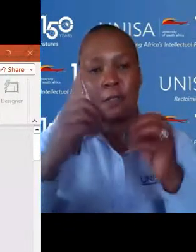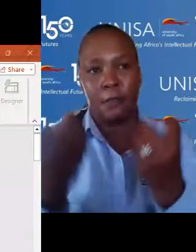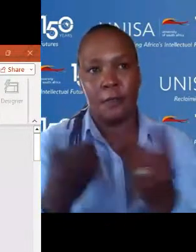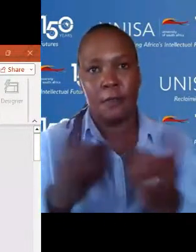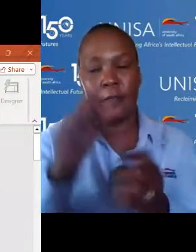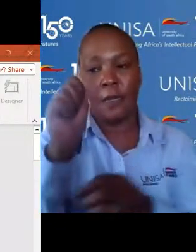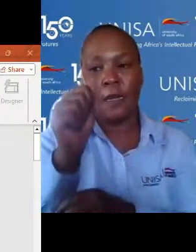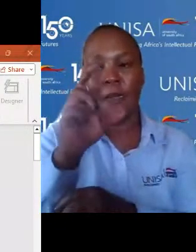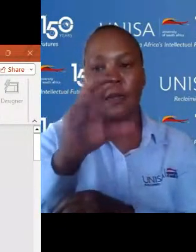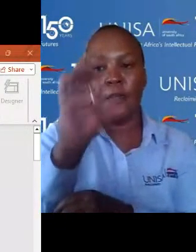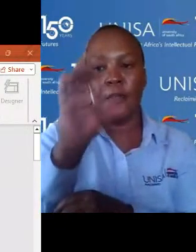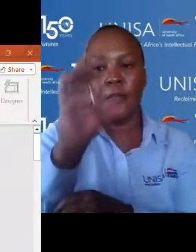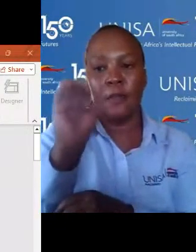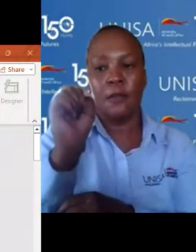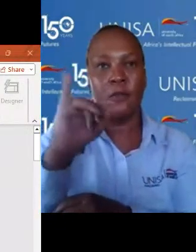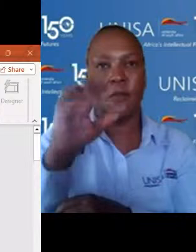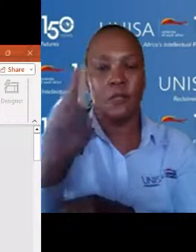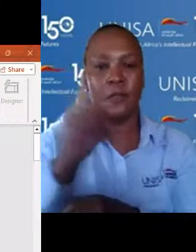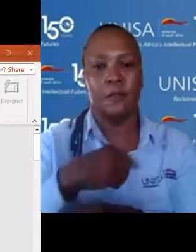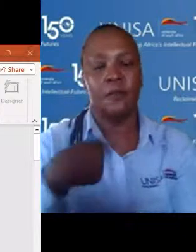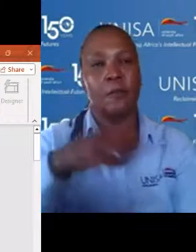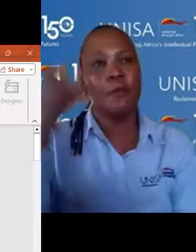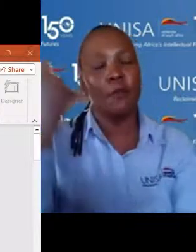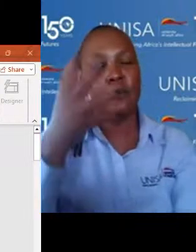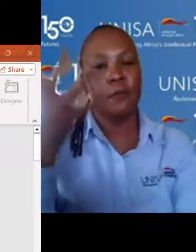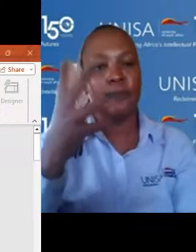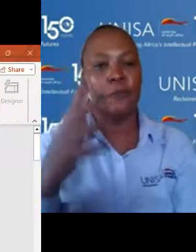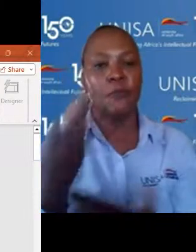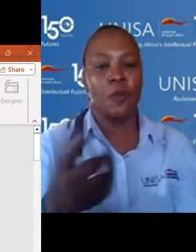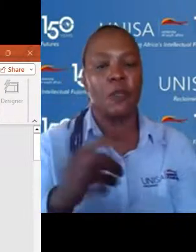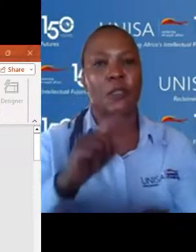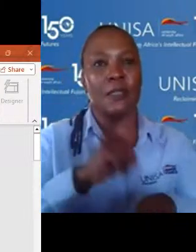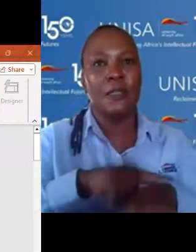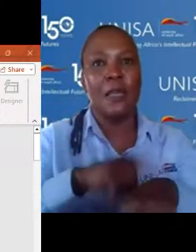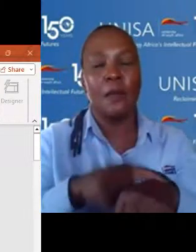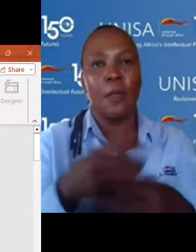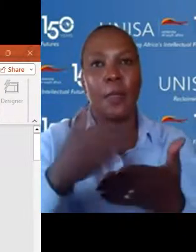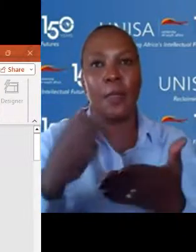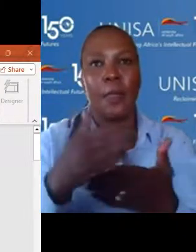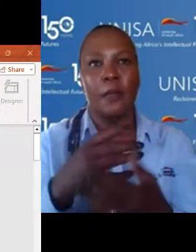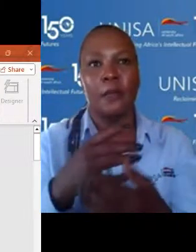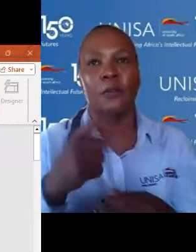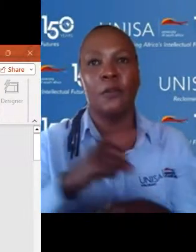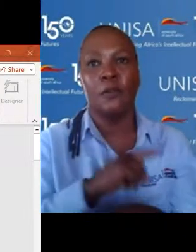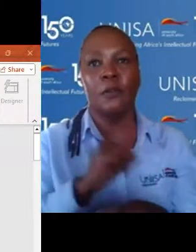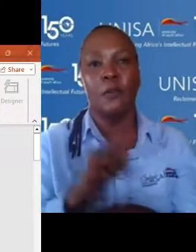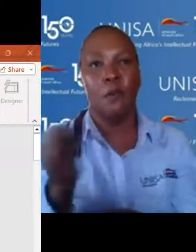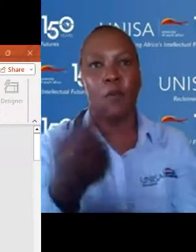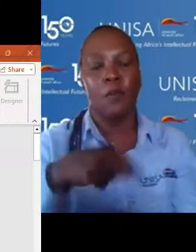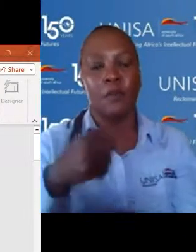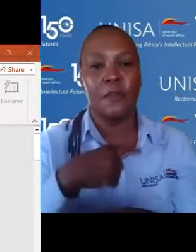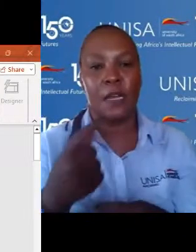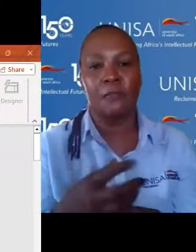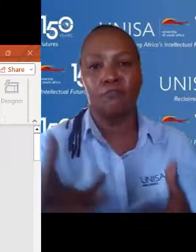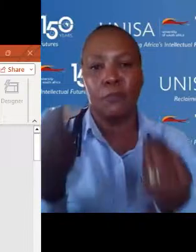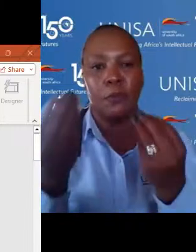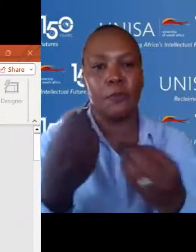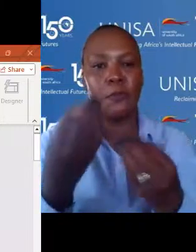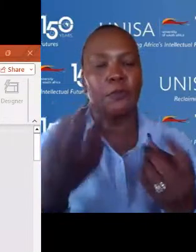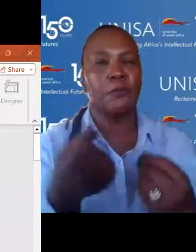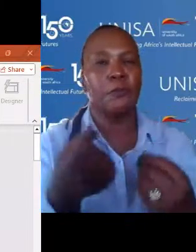the presentation because of time constraints so that all of us may get a chance to present to